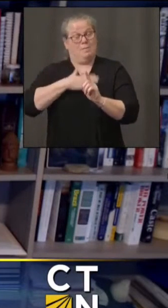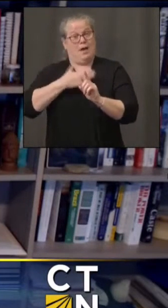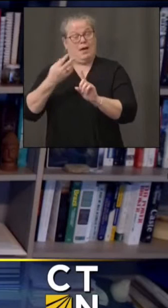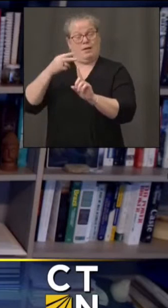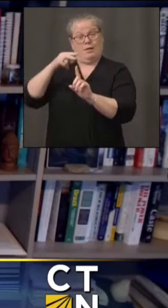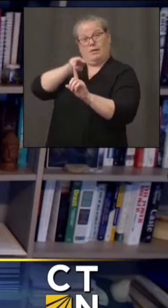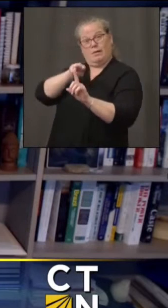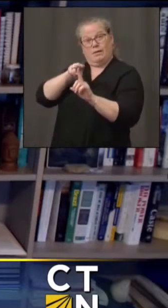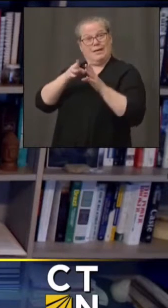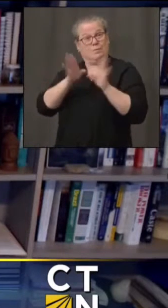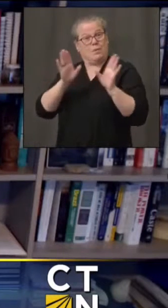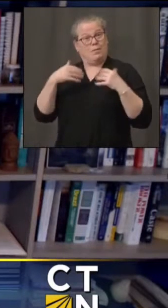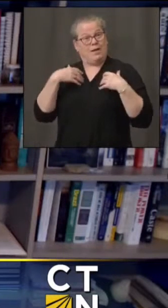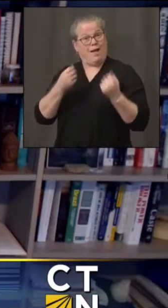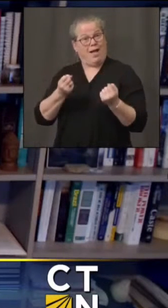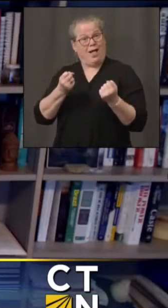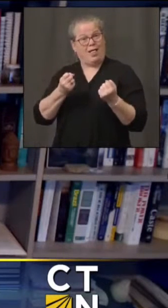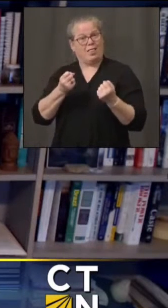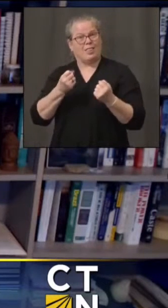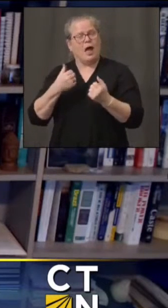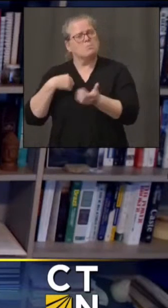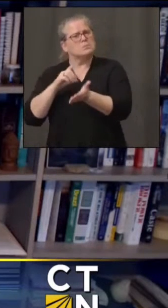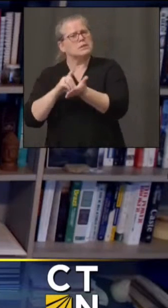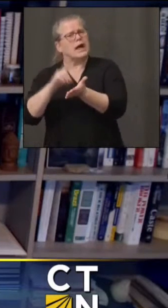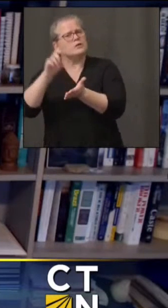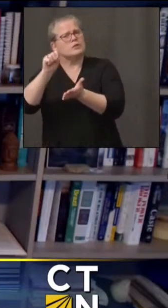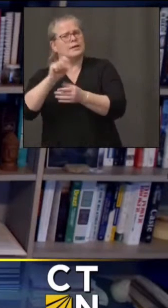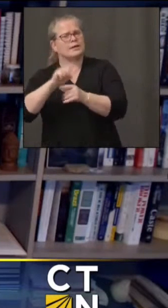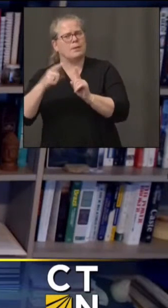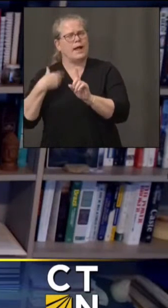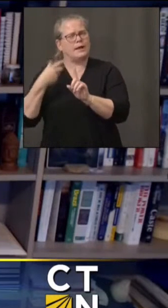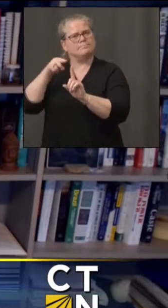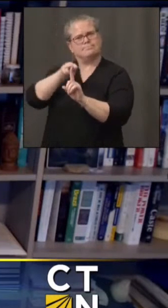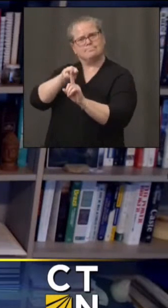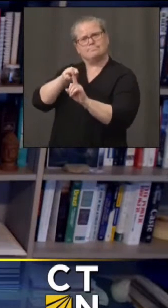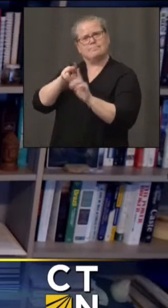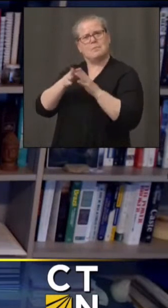that, the potential risk that